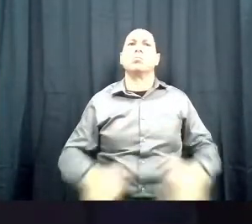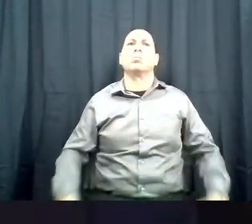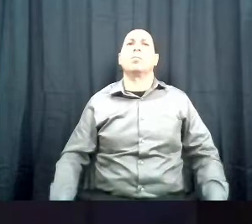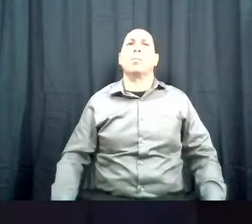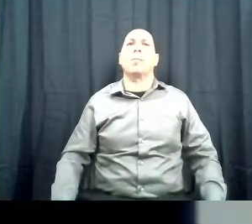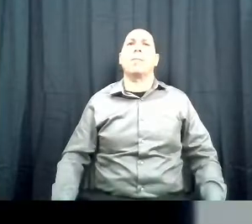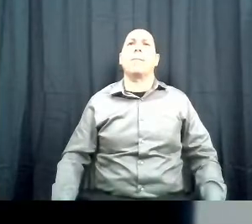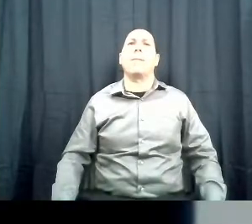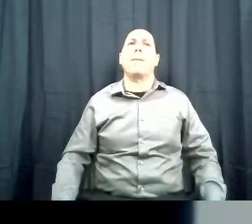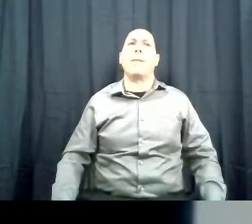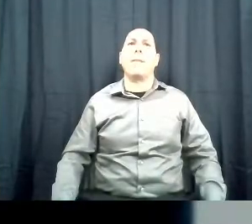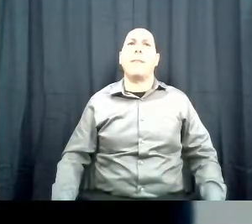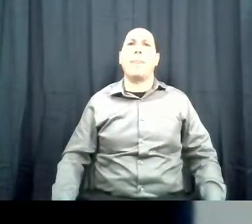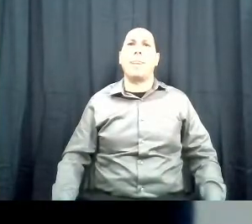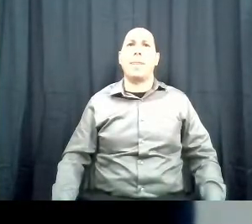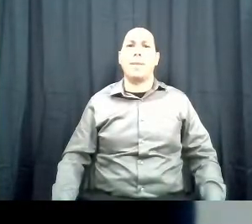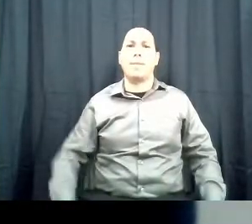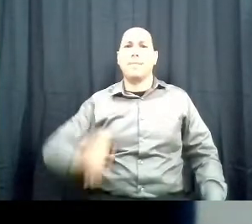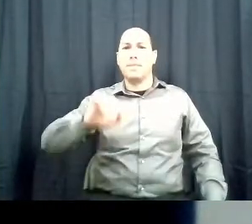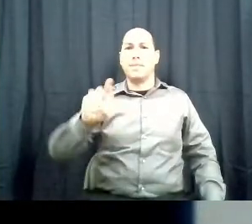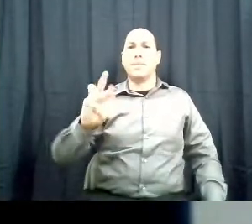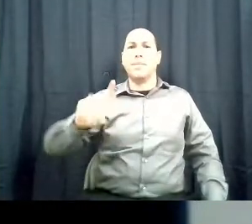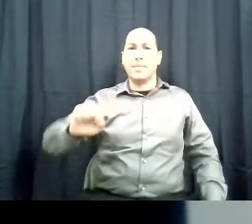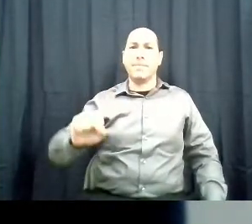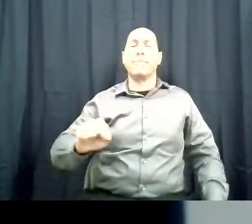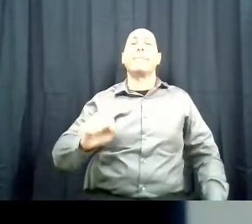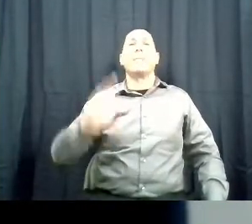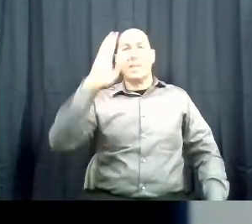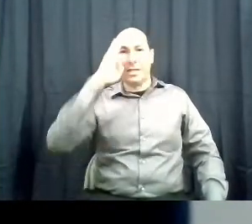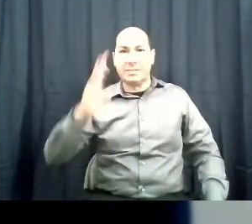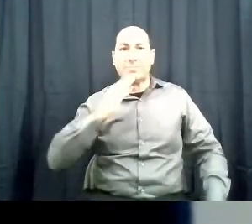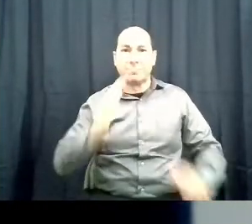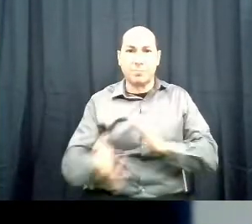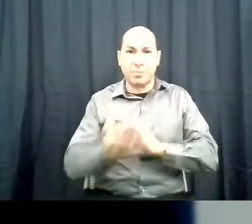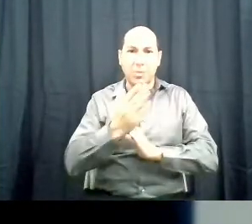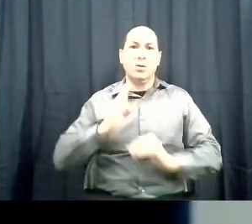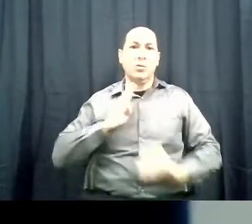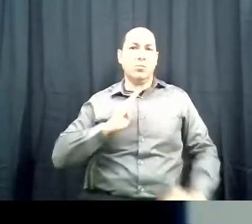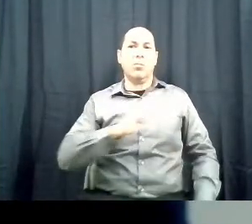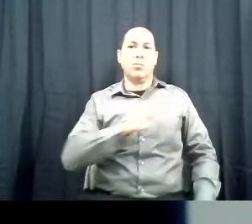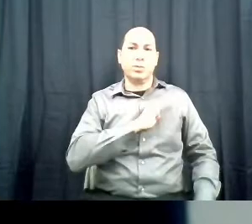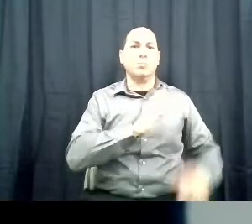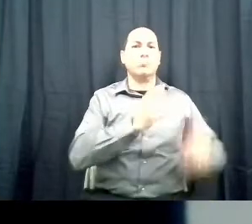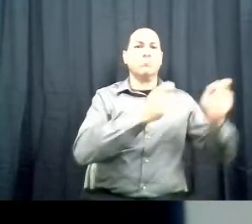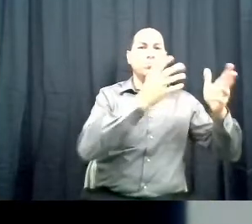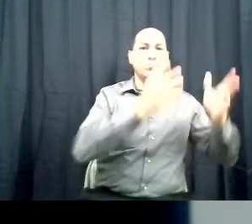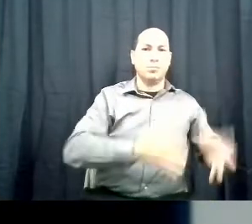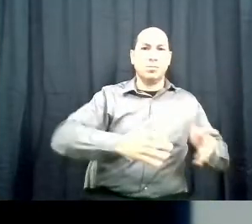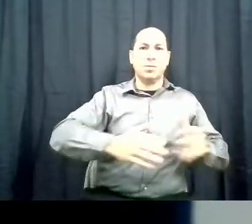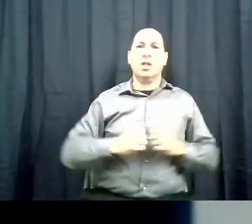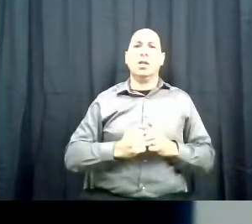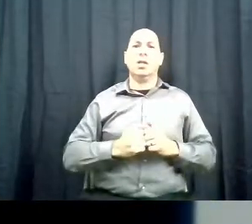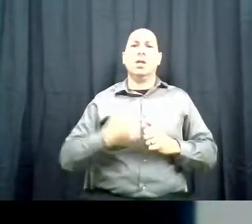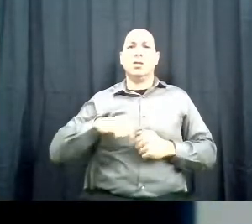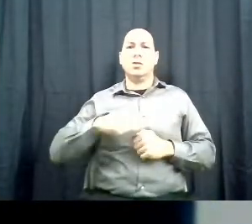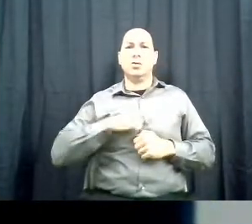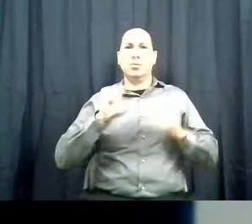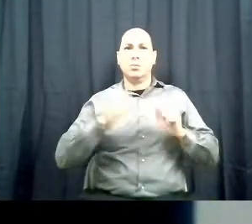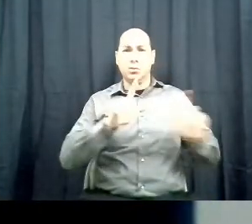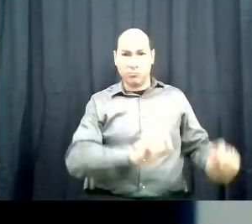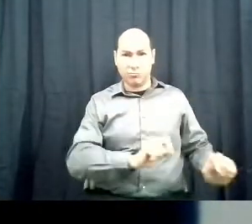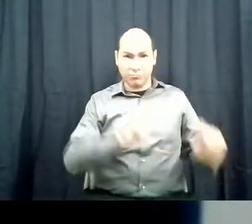James, are you there? Yes, hi, good morning, and thank you, Mr. Chair, and good morning, the rest of the board members as well. Can we go to the slide for the